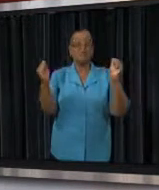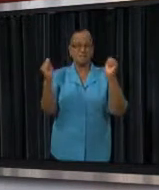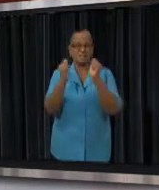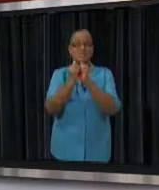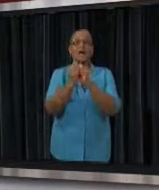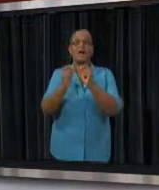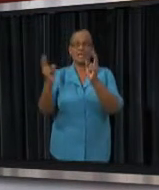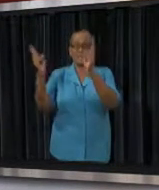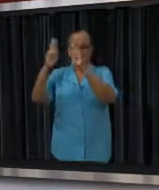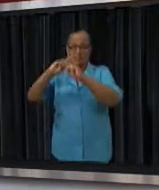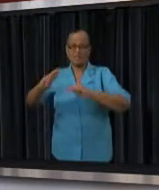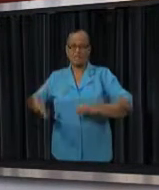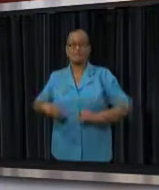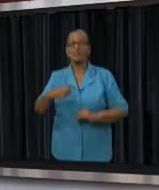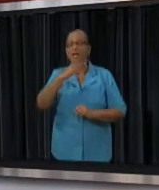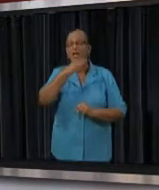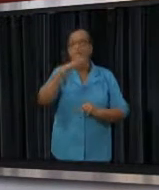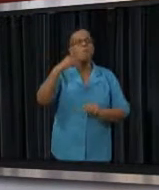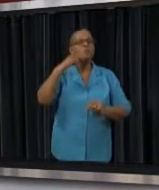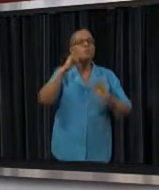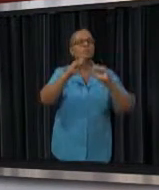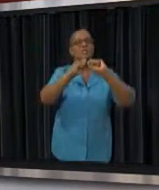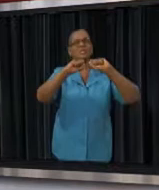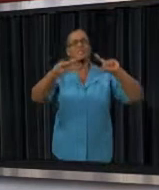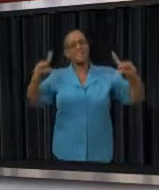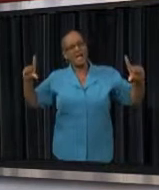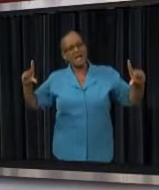Mother Language following riots in